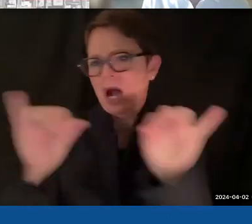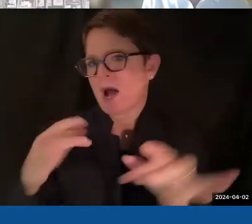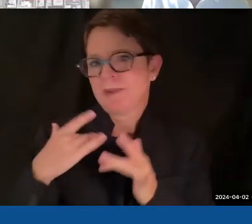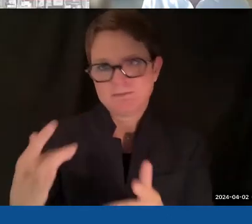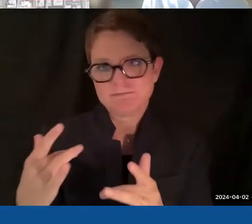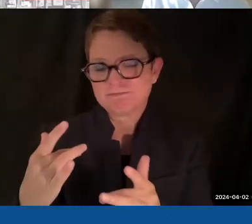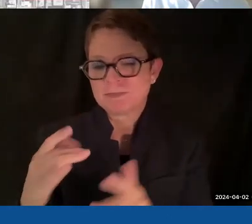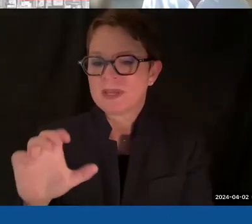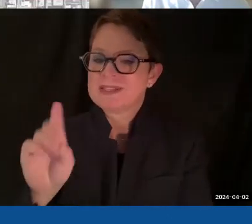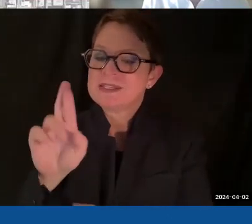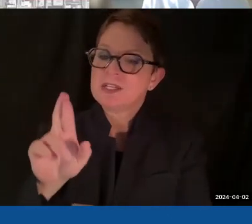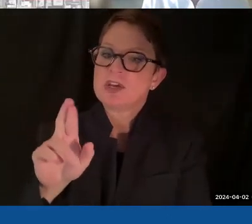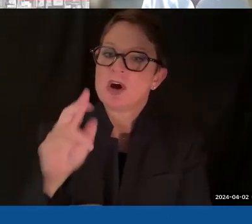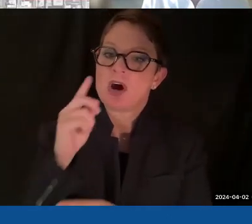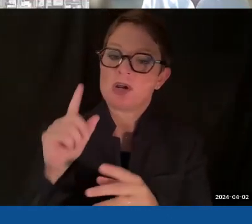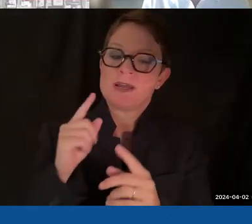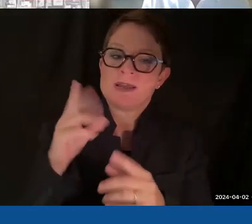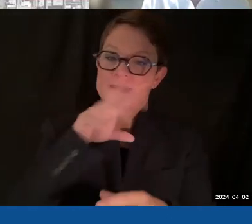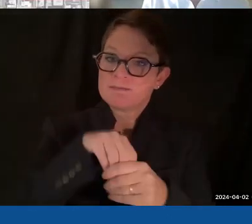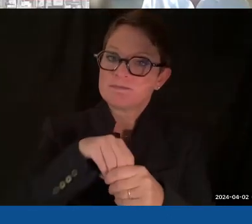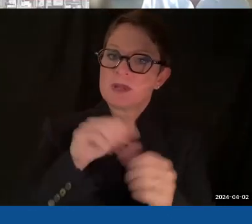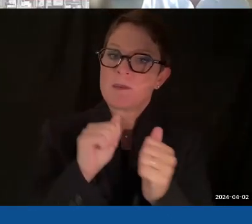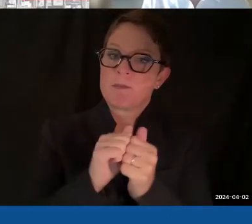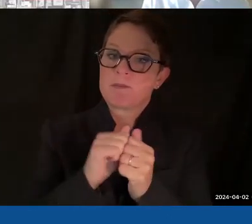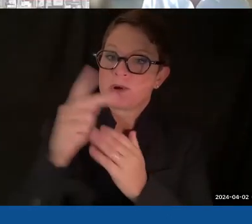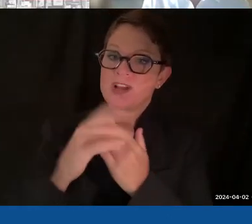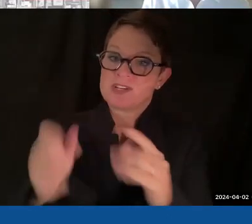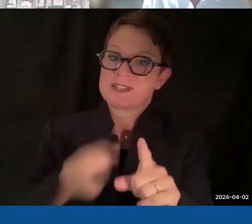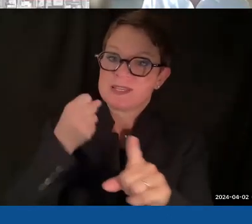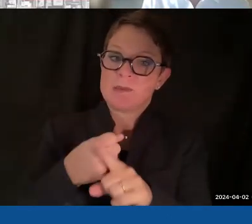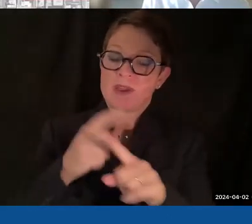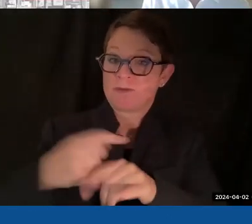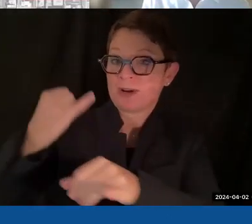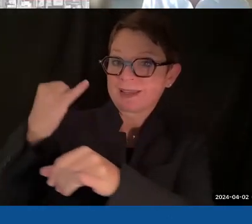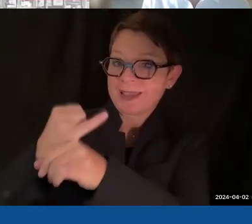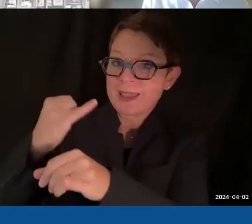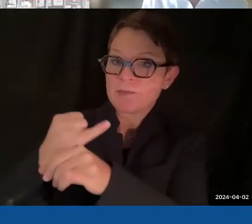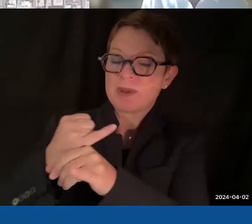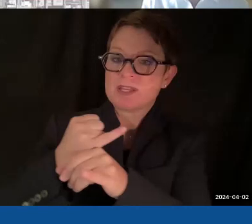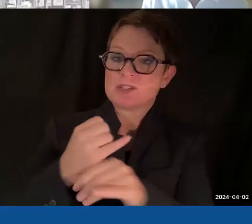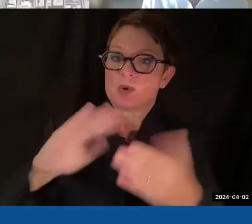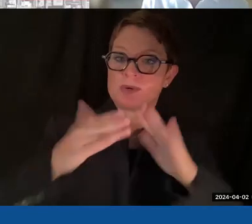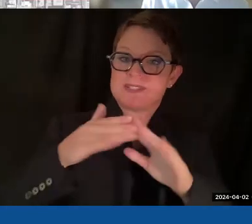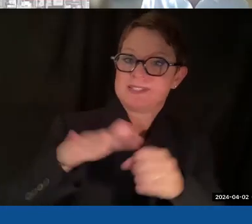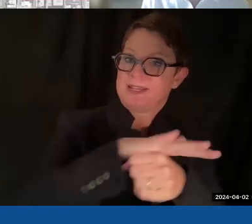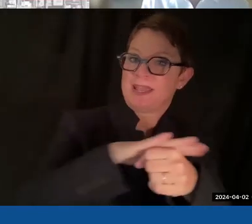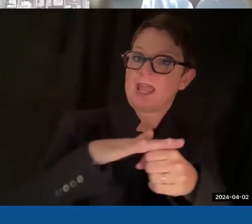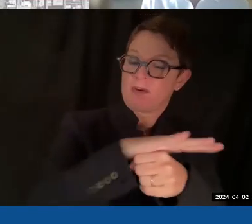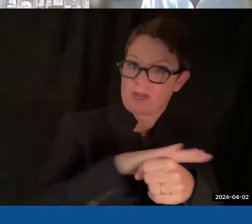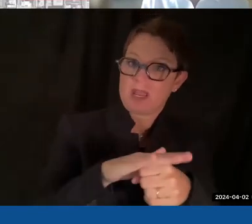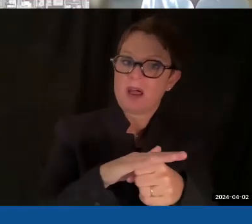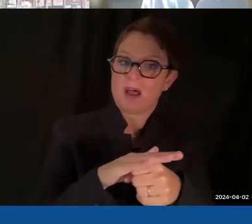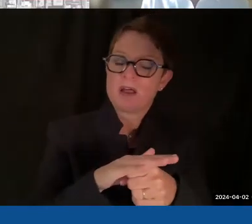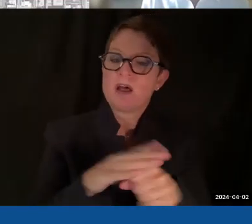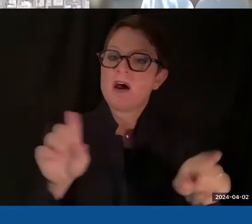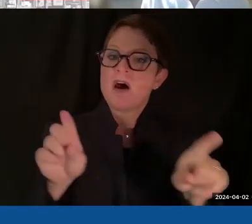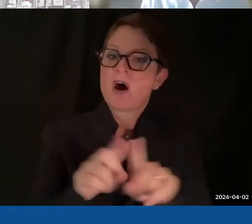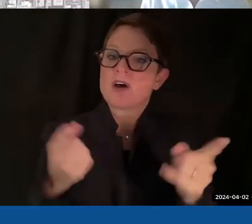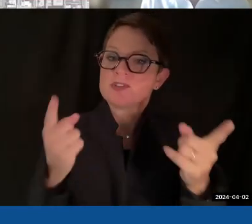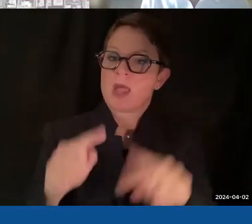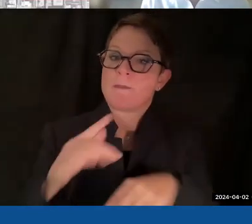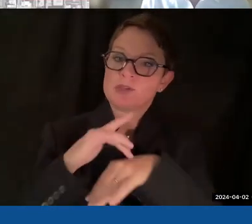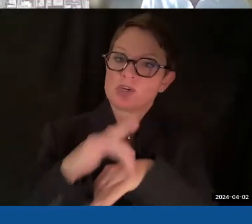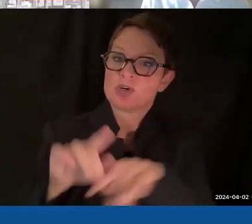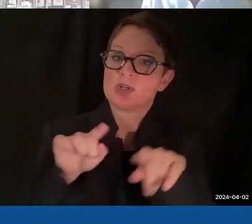for master plans considers a project's impact on a campus or urban area and takes place early